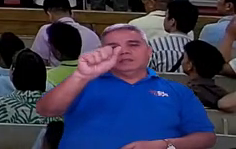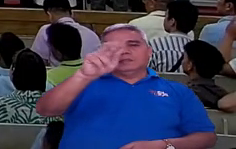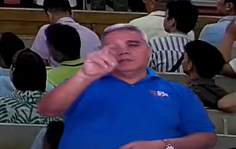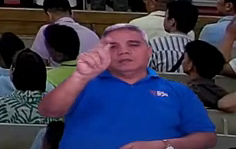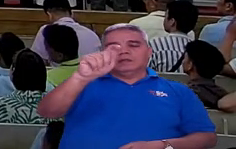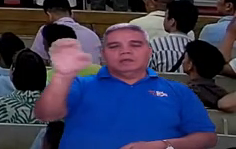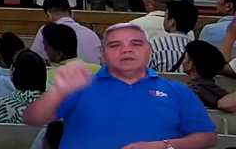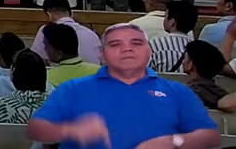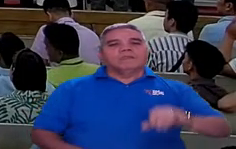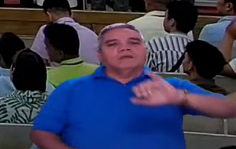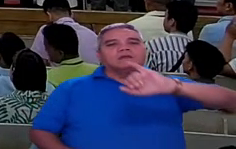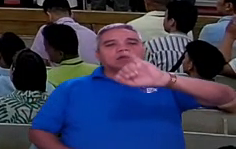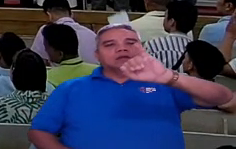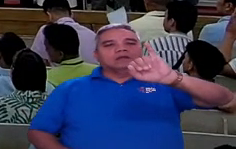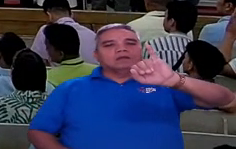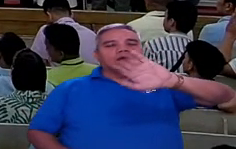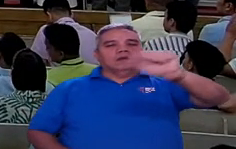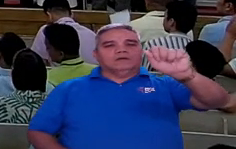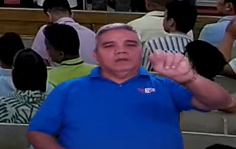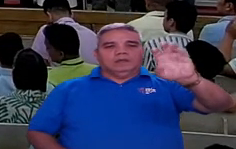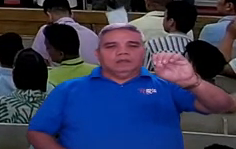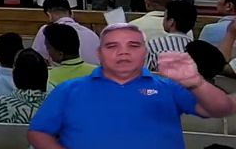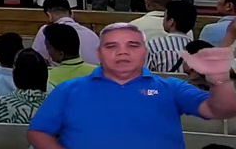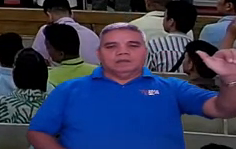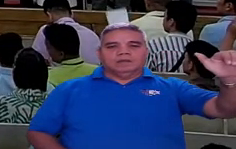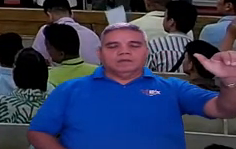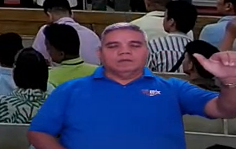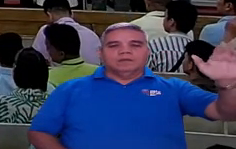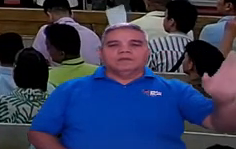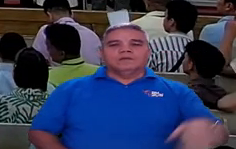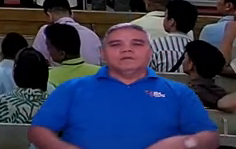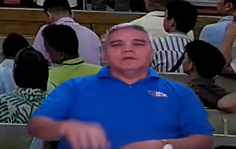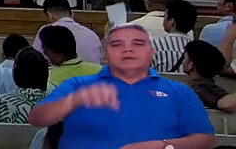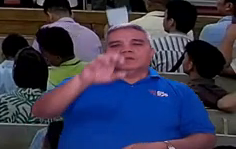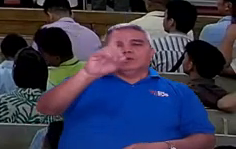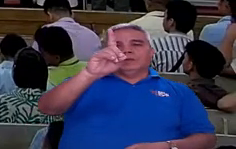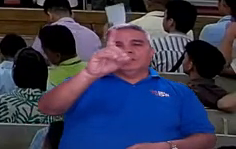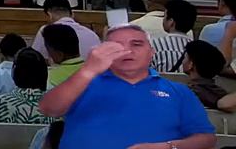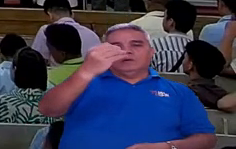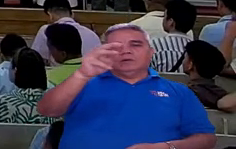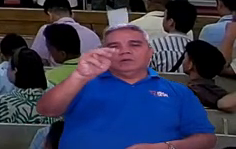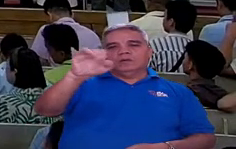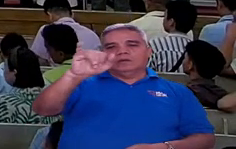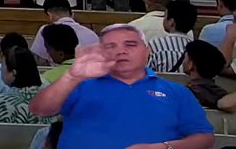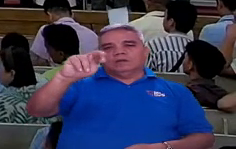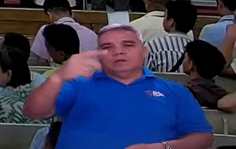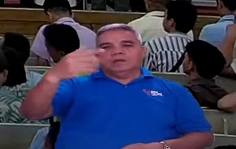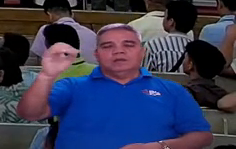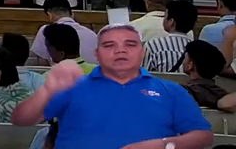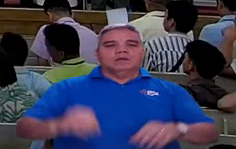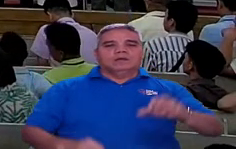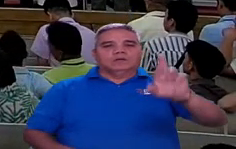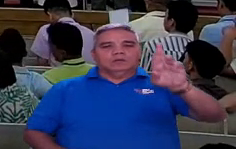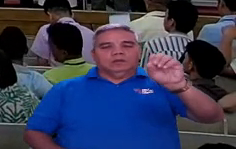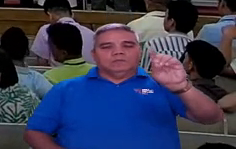Pastor Mrs. Jeho and Julius Canoy, Pastor and Mrs. Samuel Domingo, Pastor and Mrs.